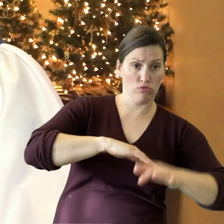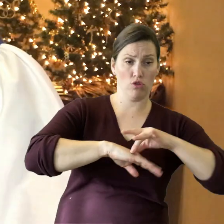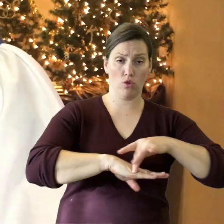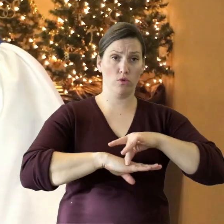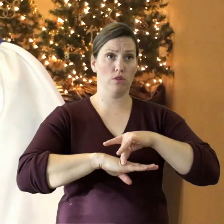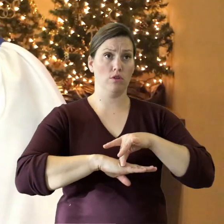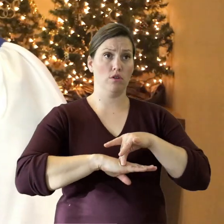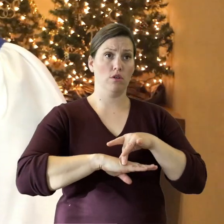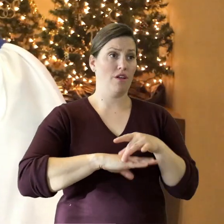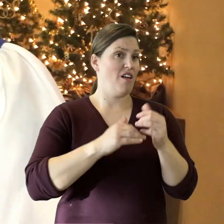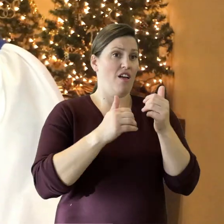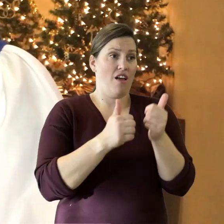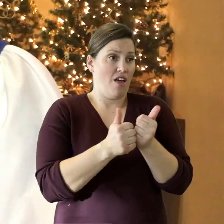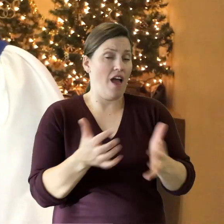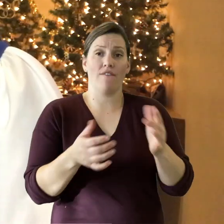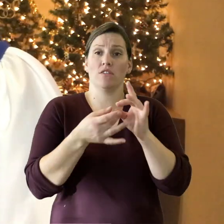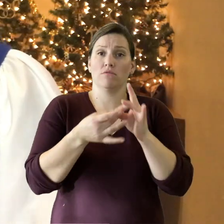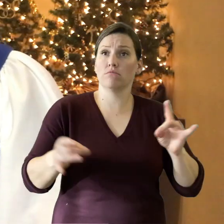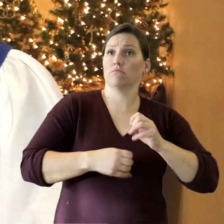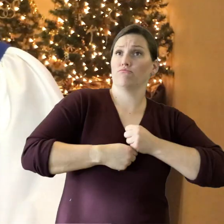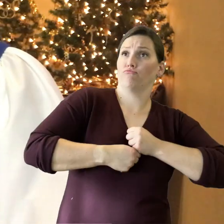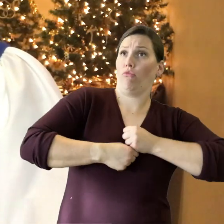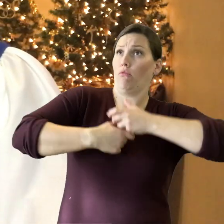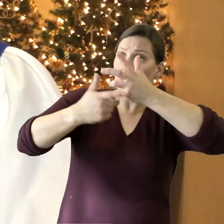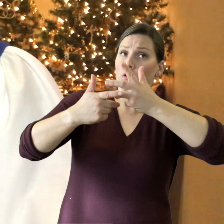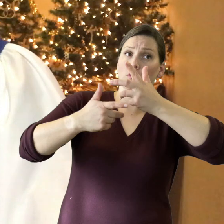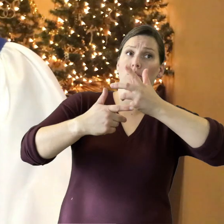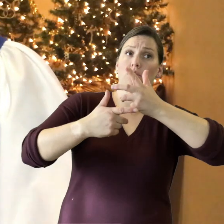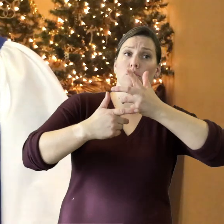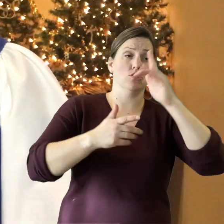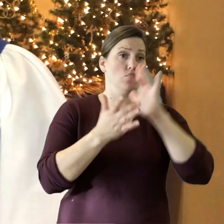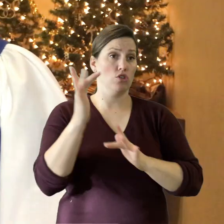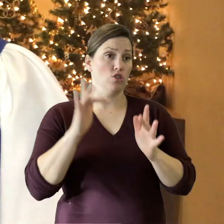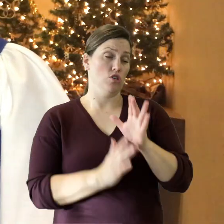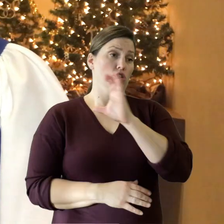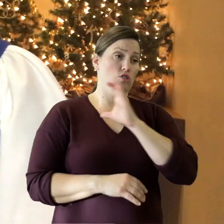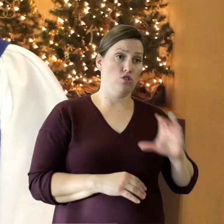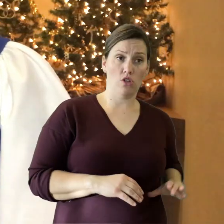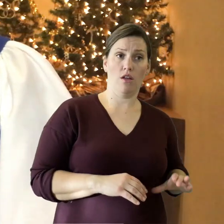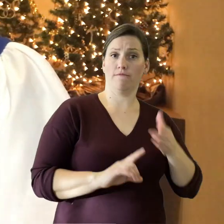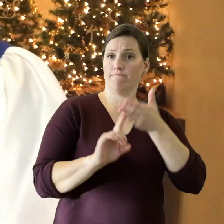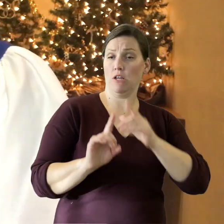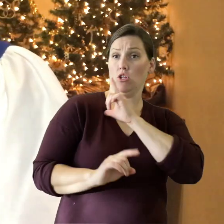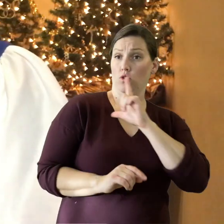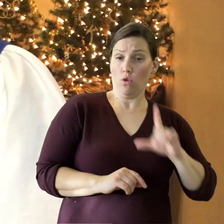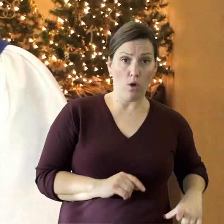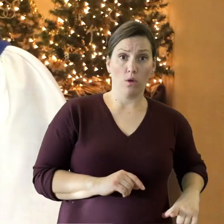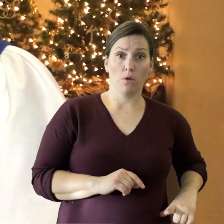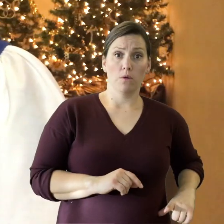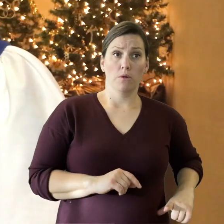earth, and every tongue will confess that Jesus Christ is